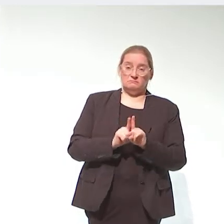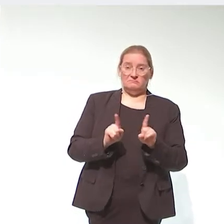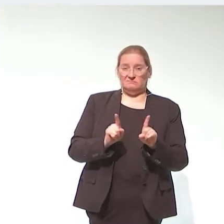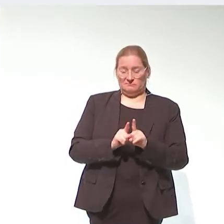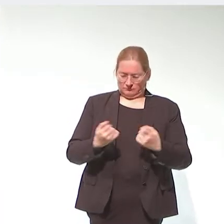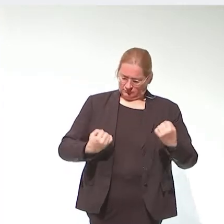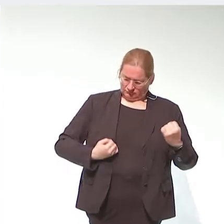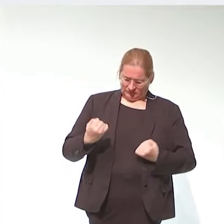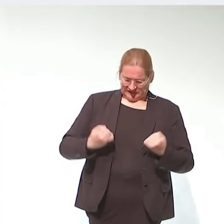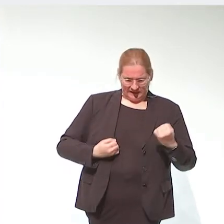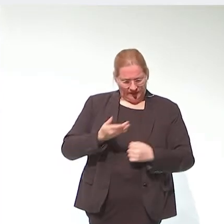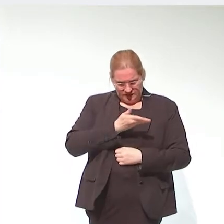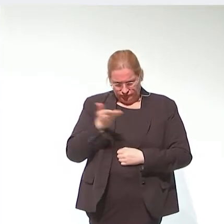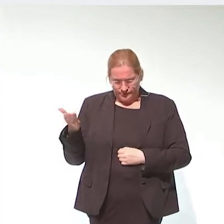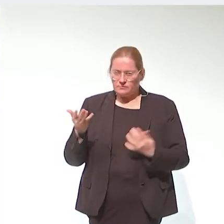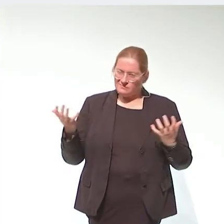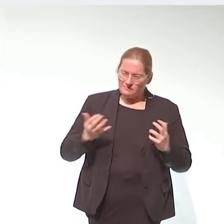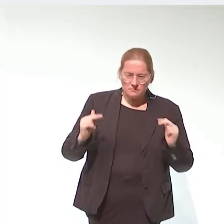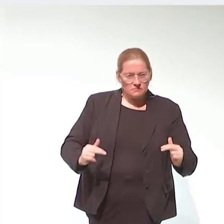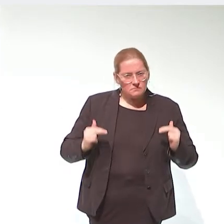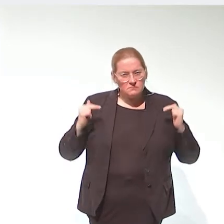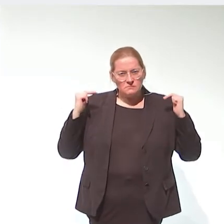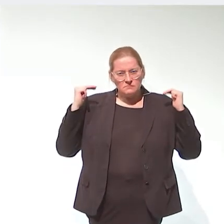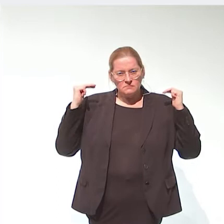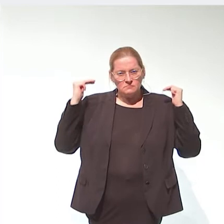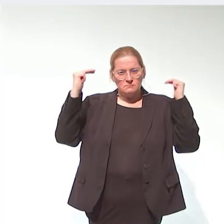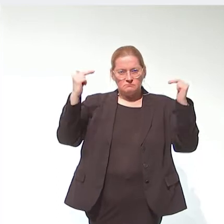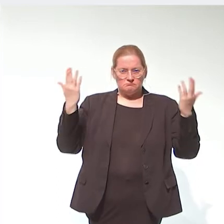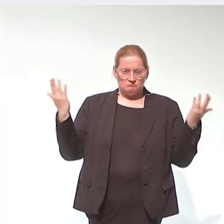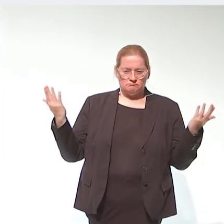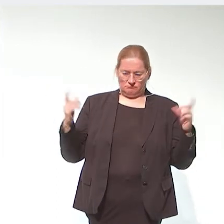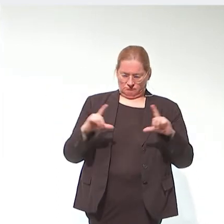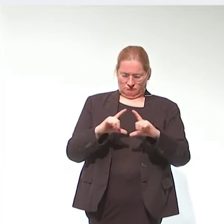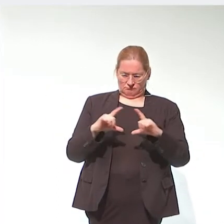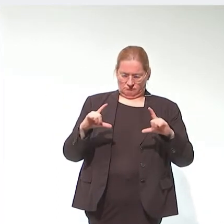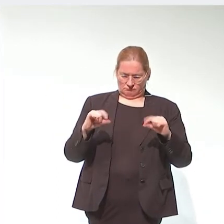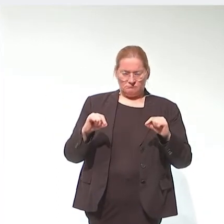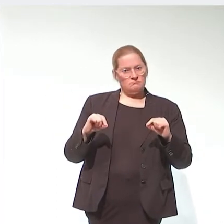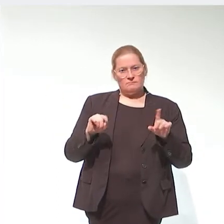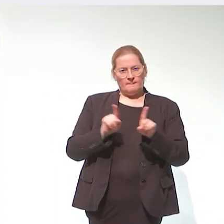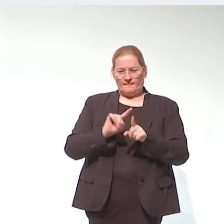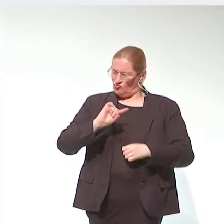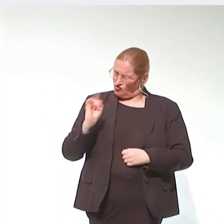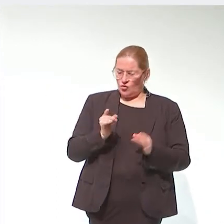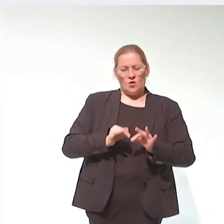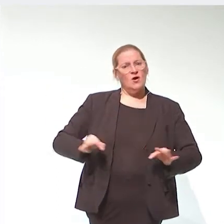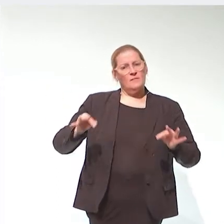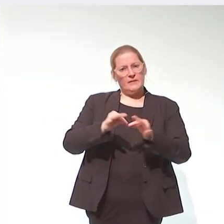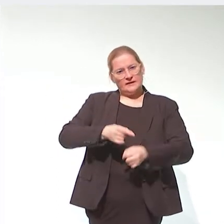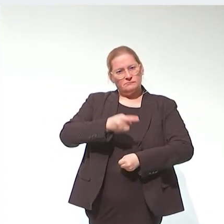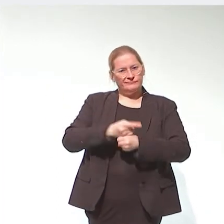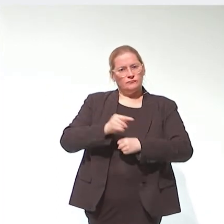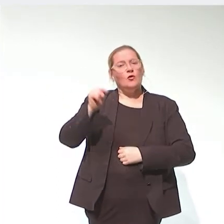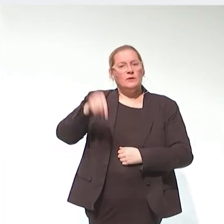be really an obligation for all member states to introduce, but also we need really to see, because there is a